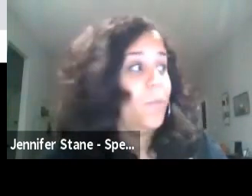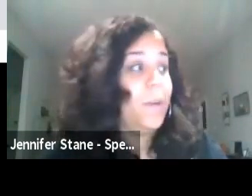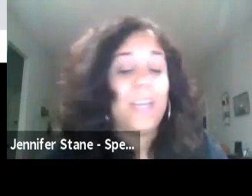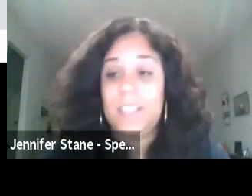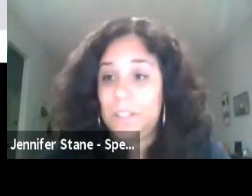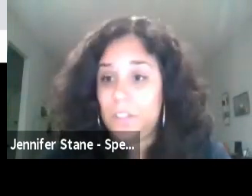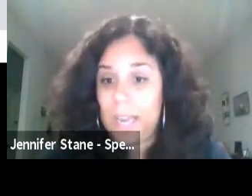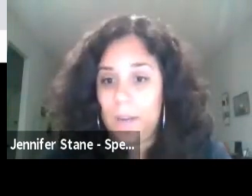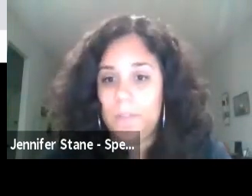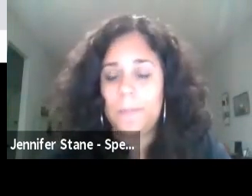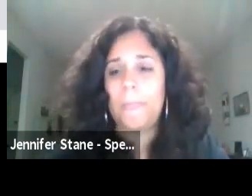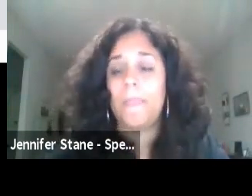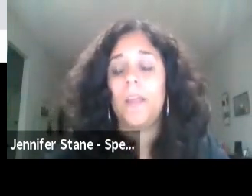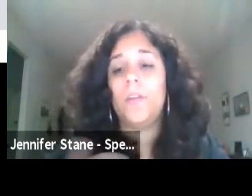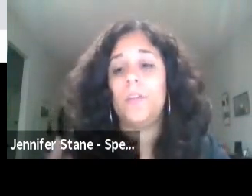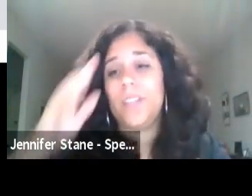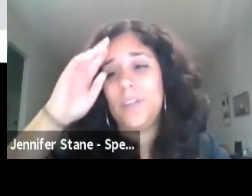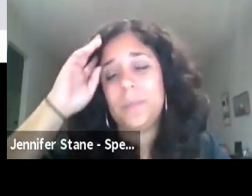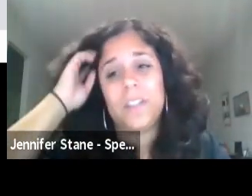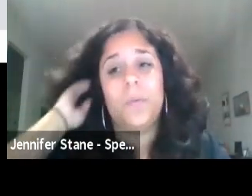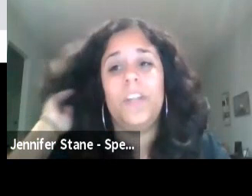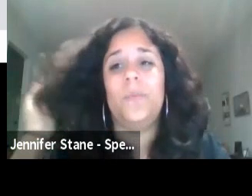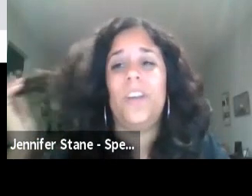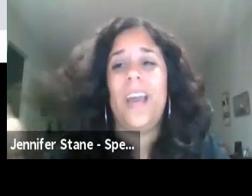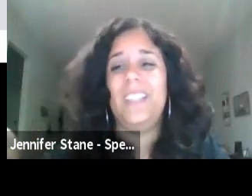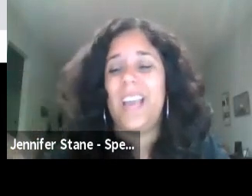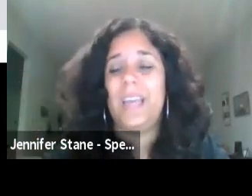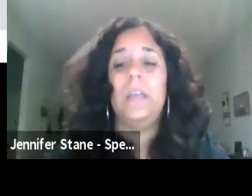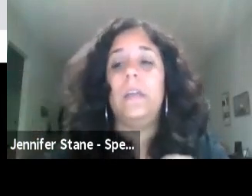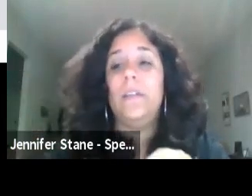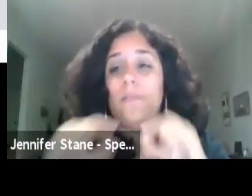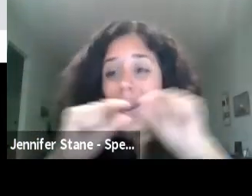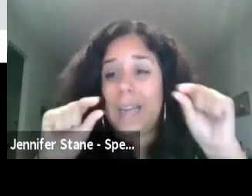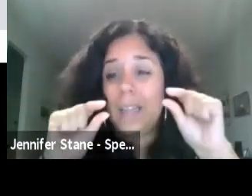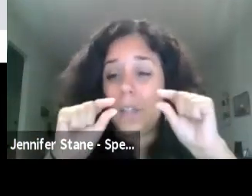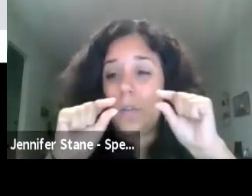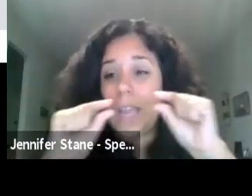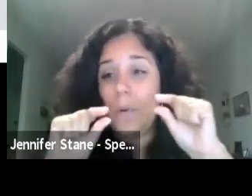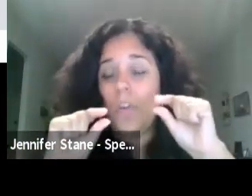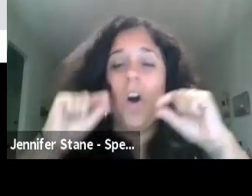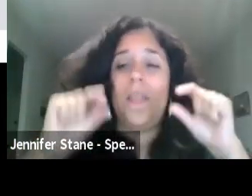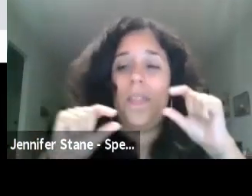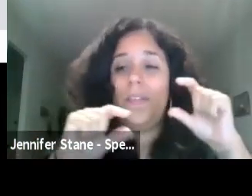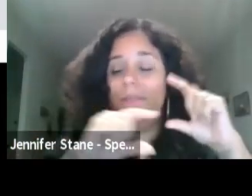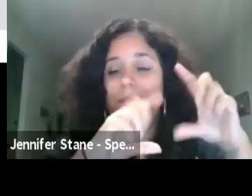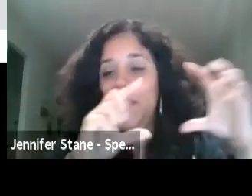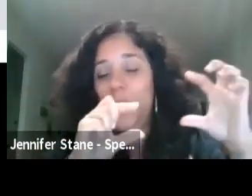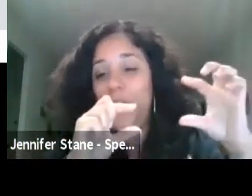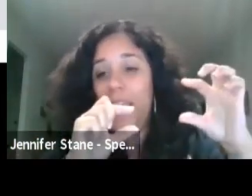where do I get these specialty items? It used to be a situation where you had to like find the little label on